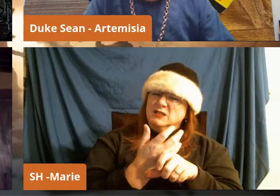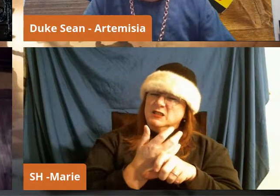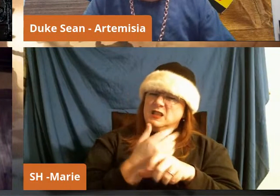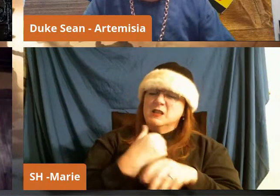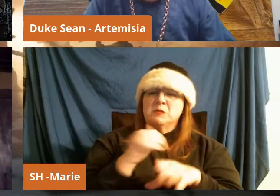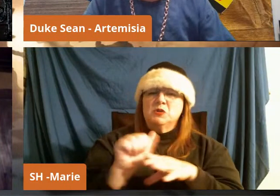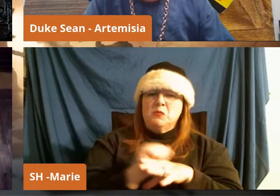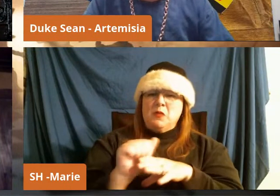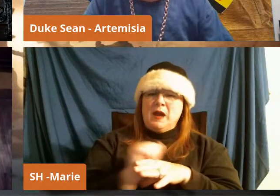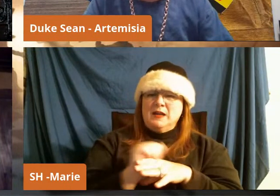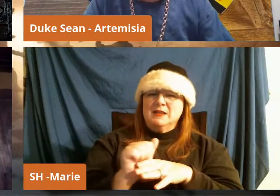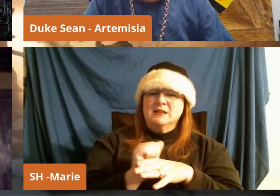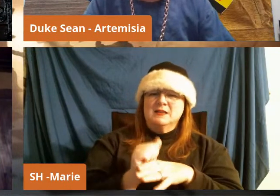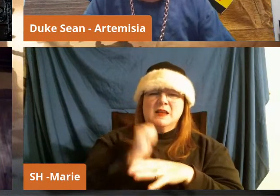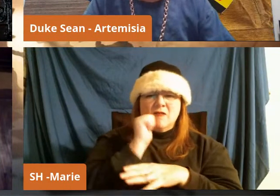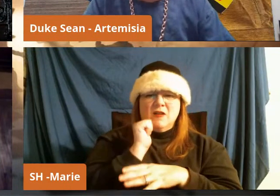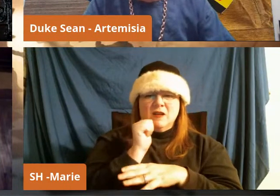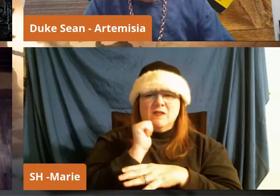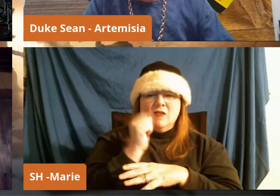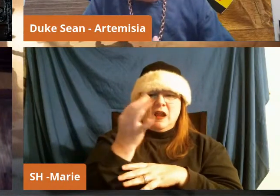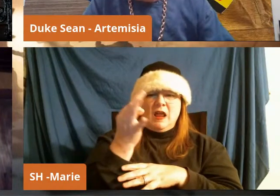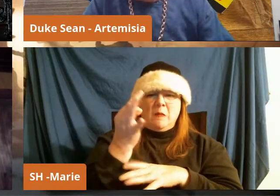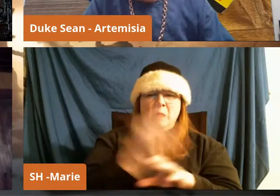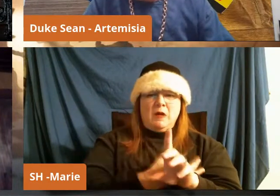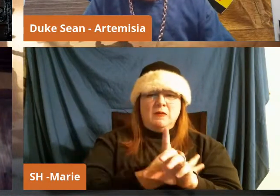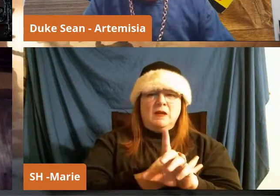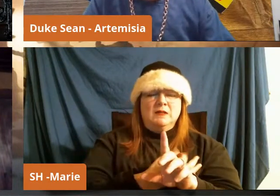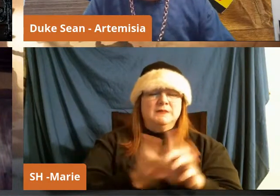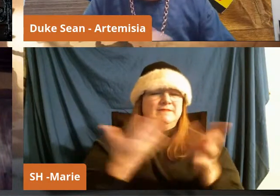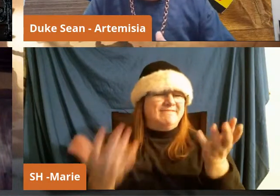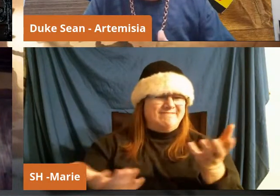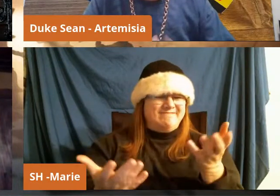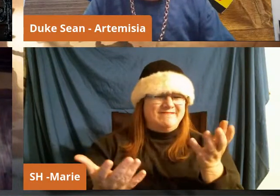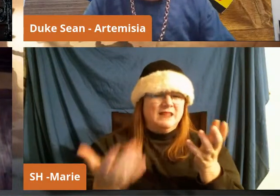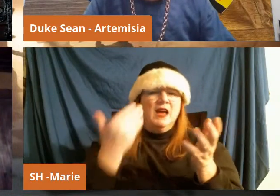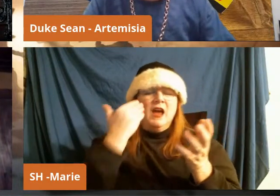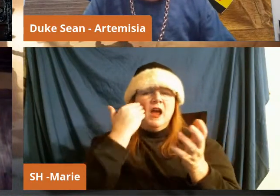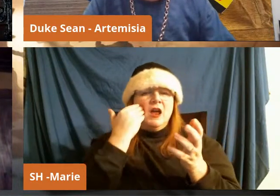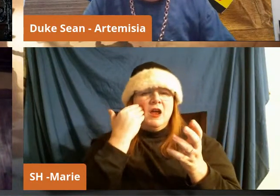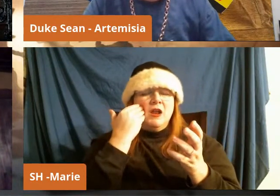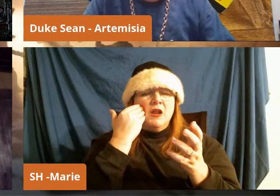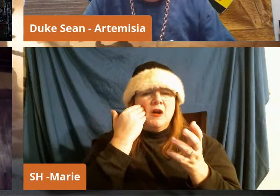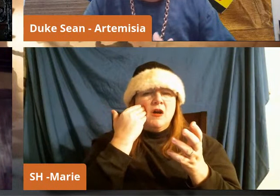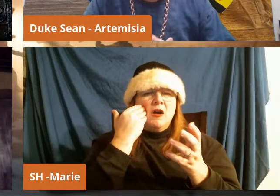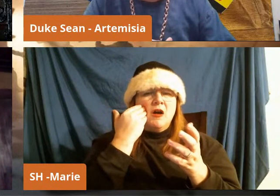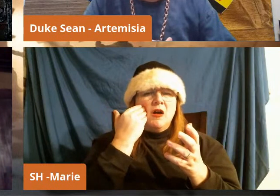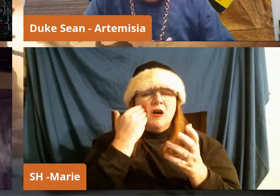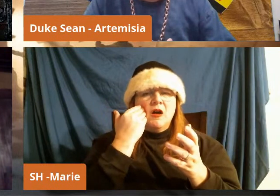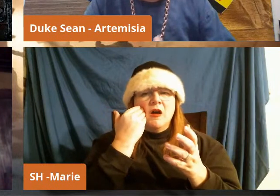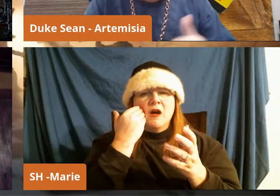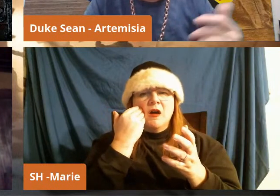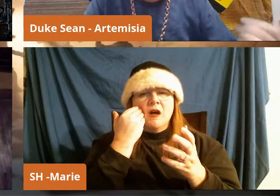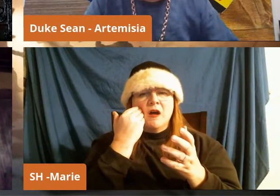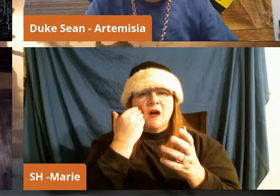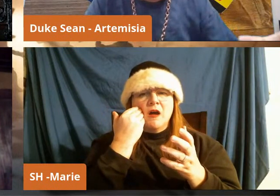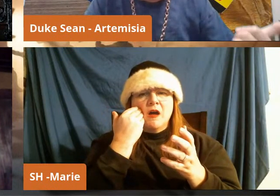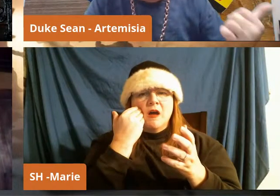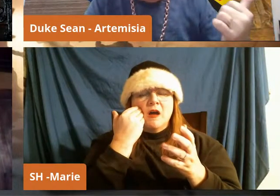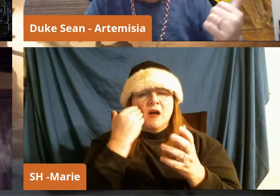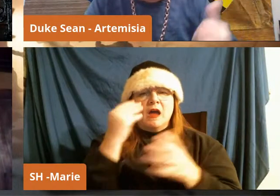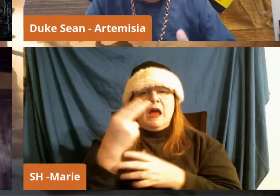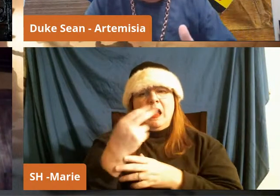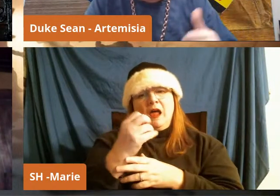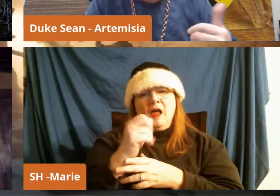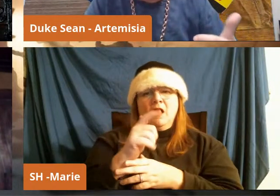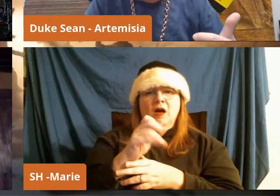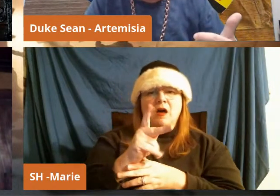practice every day for 9 months now. Yep. I know Optimus Adis and Helgi